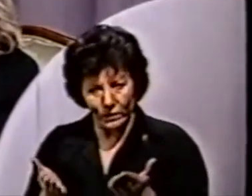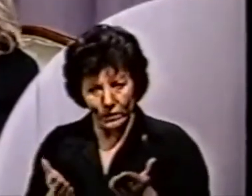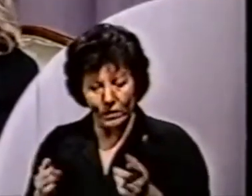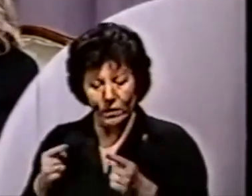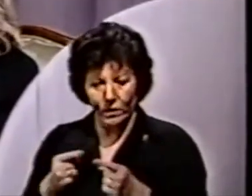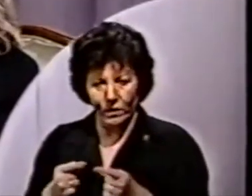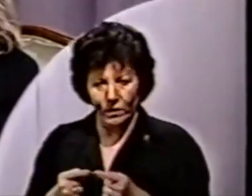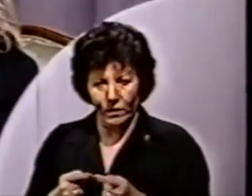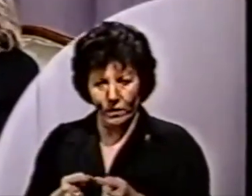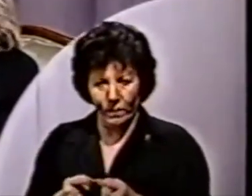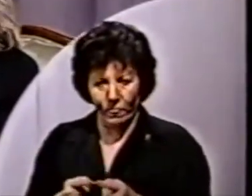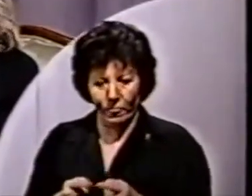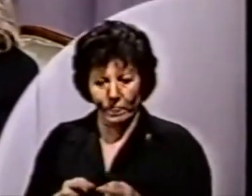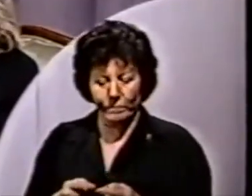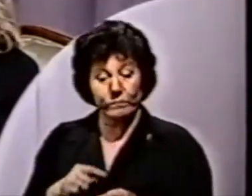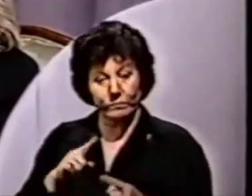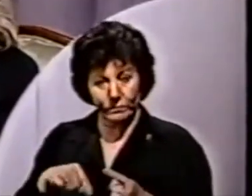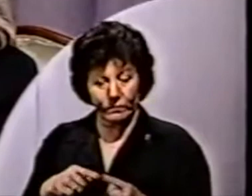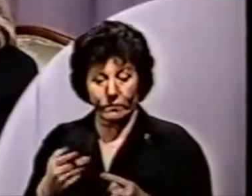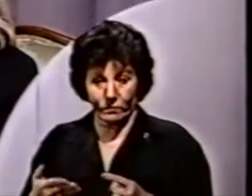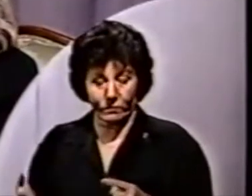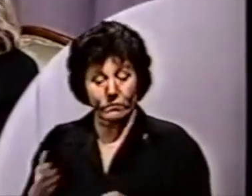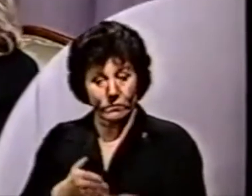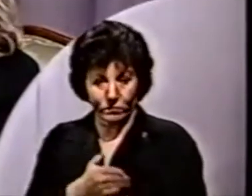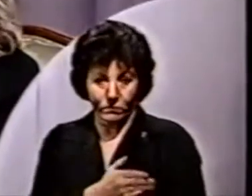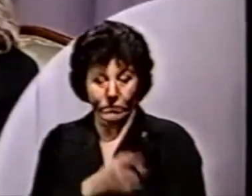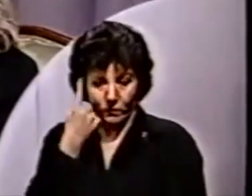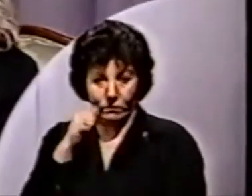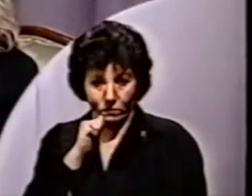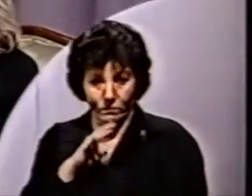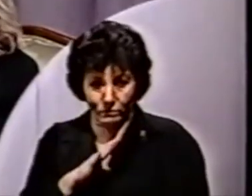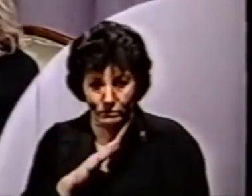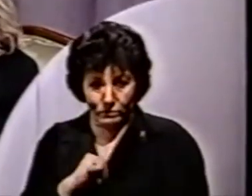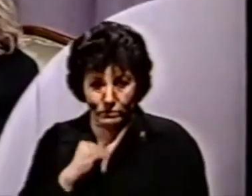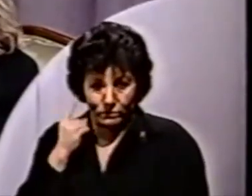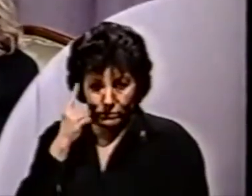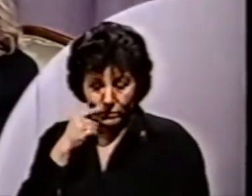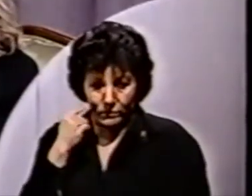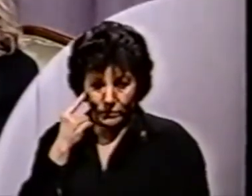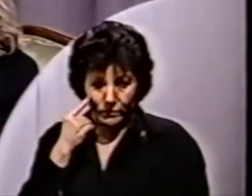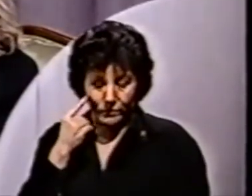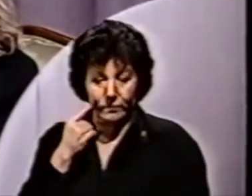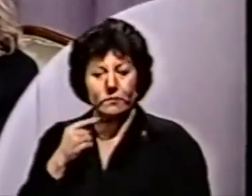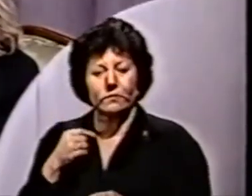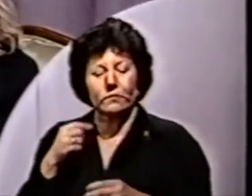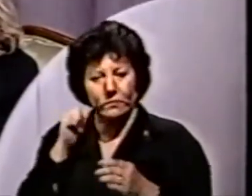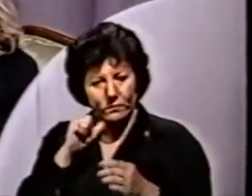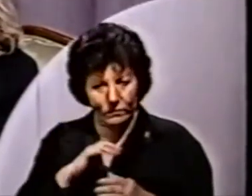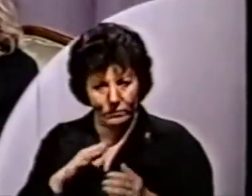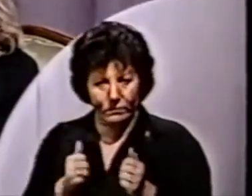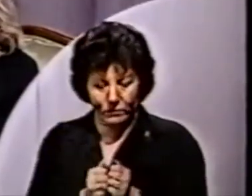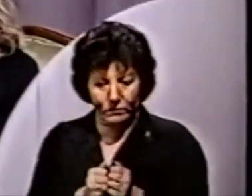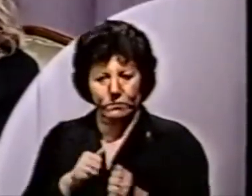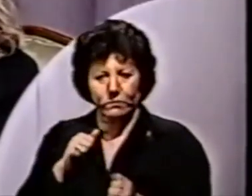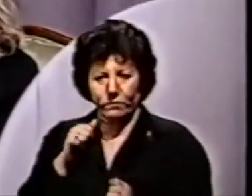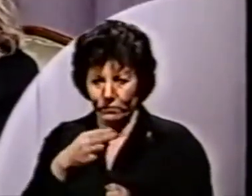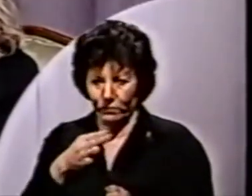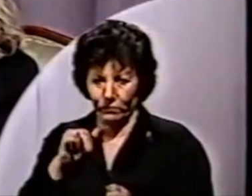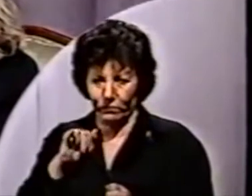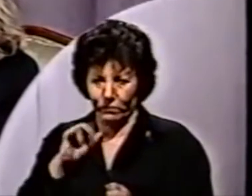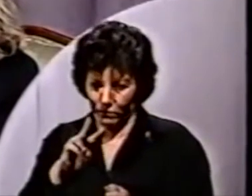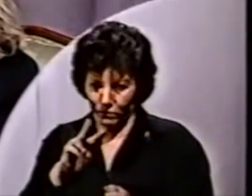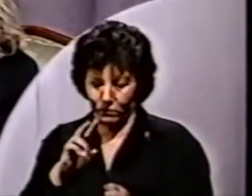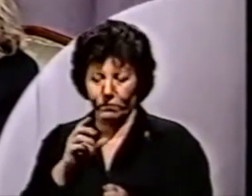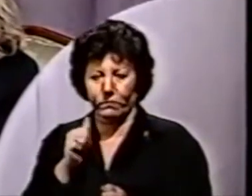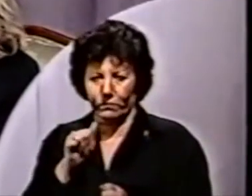As things get better for women in general, I think things will get better for women living with HIV and AIDS as well. But we need to make sure